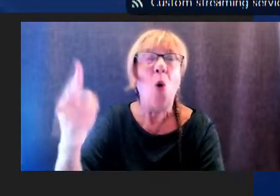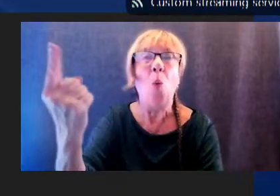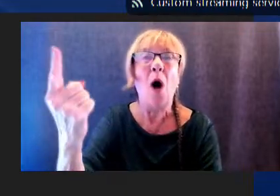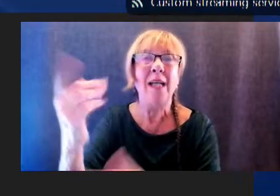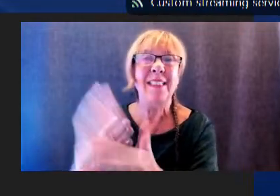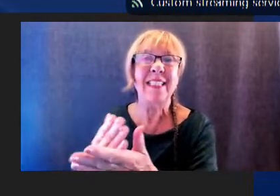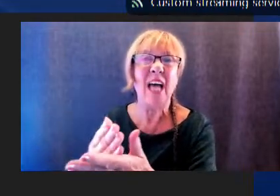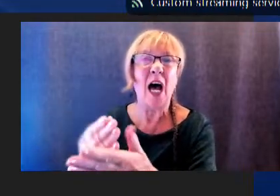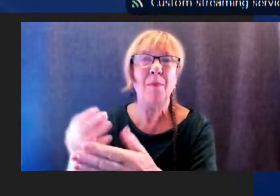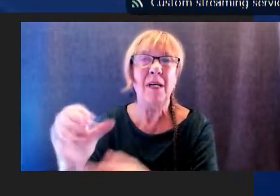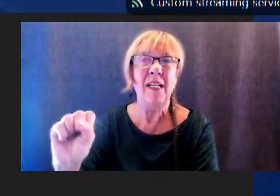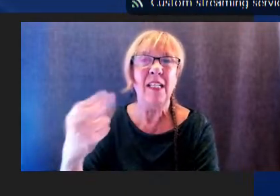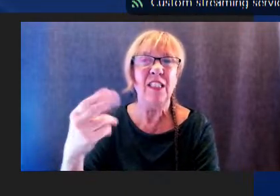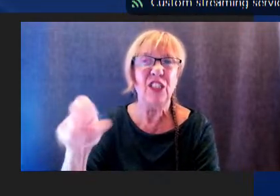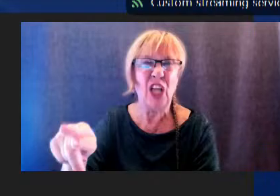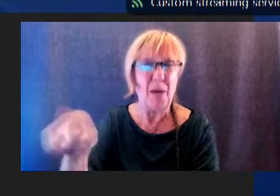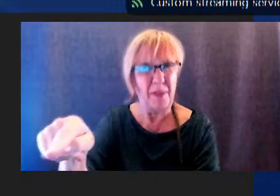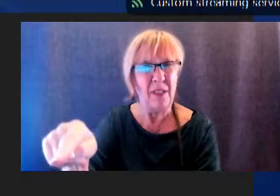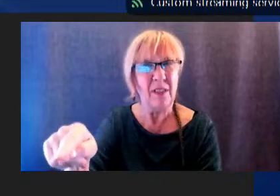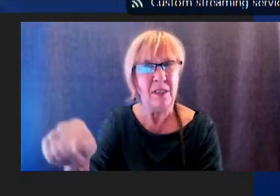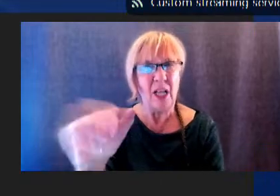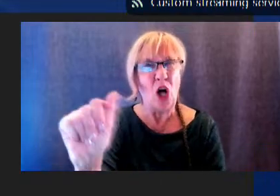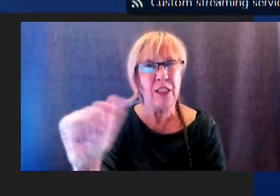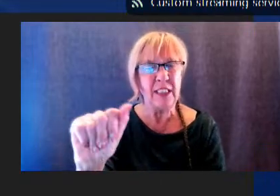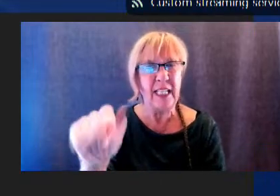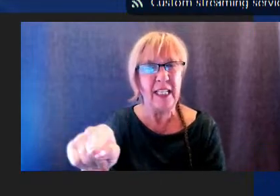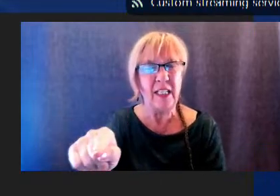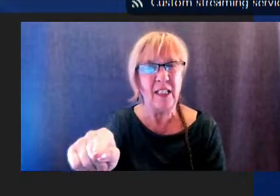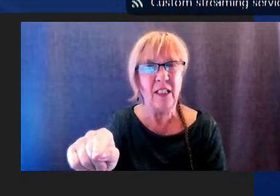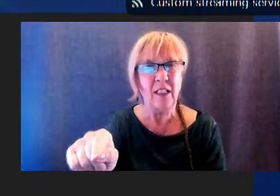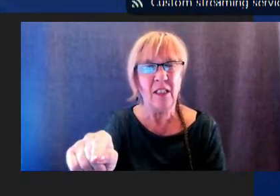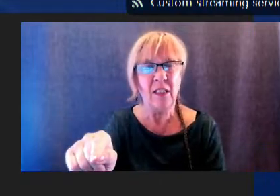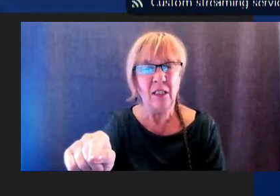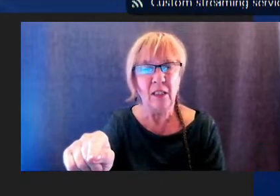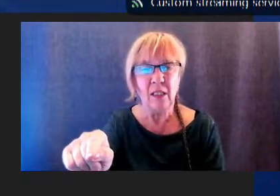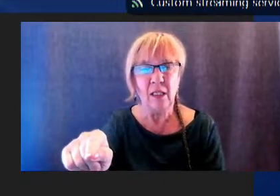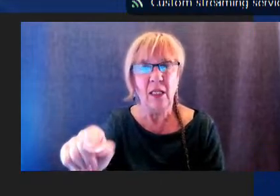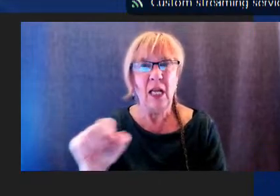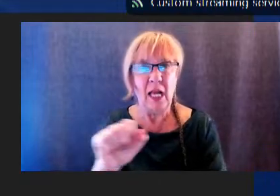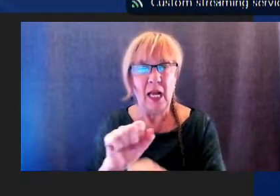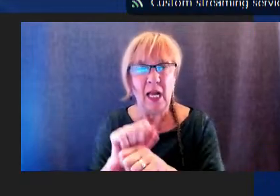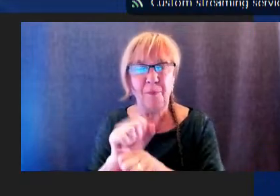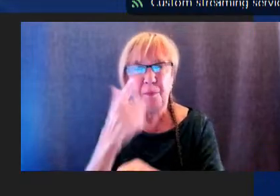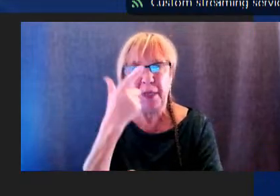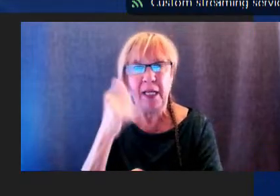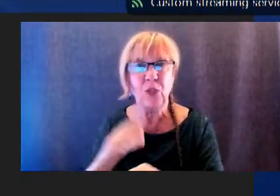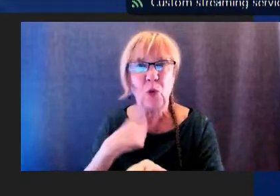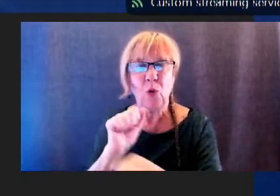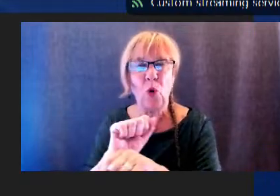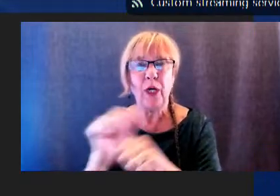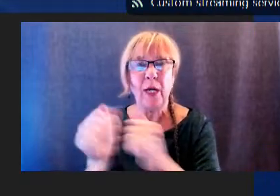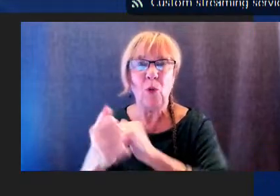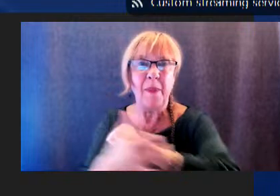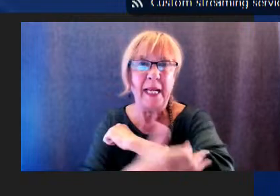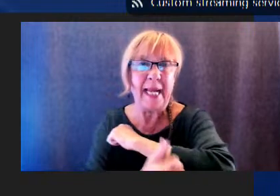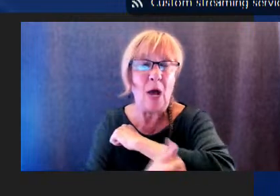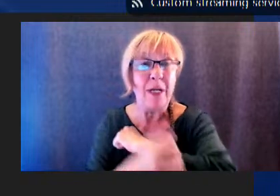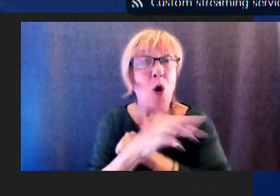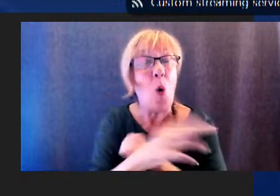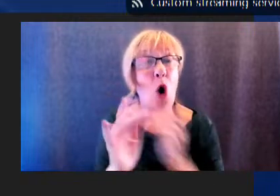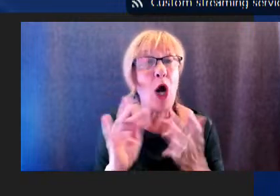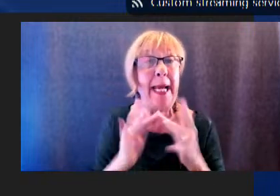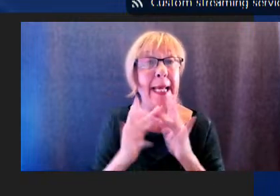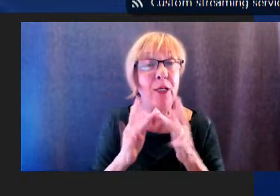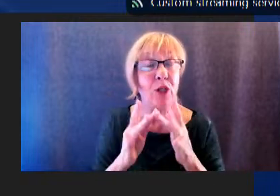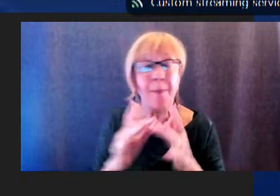in Altadena. We're working in conjunction with the county right now, but you can go online at